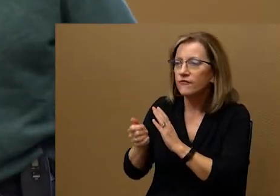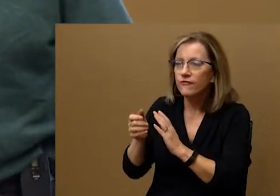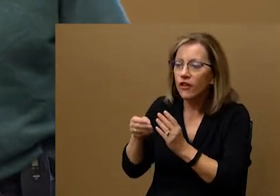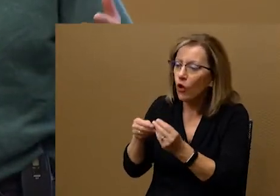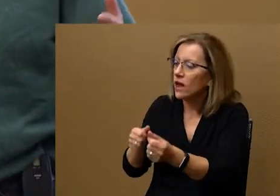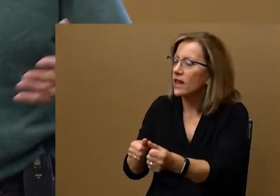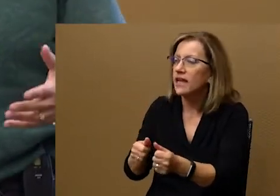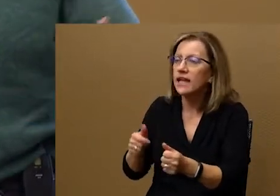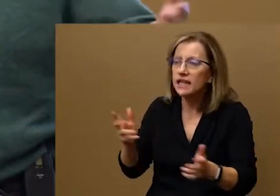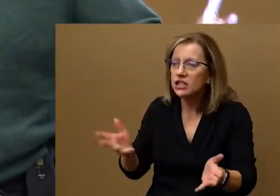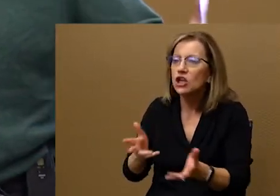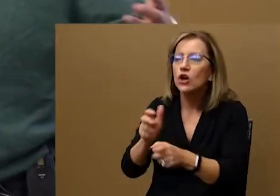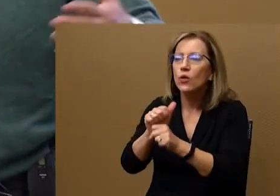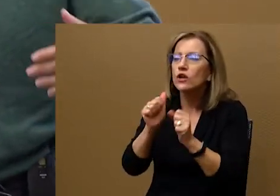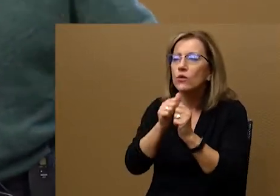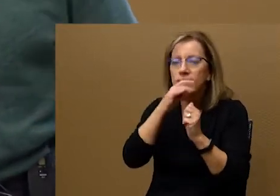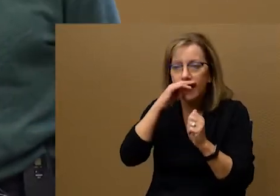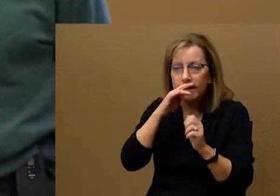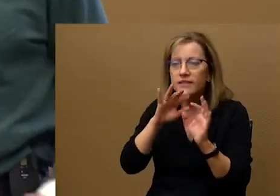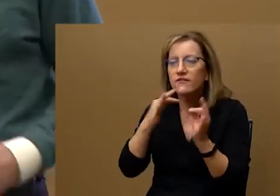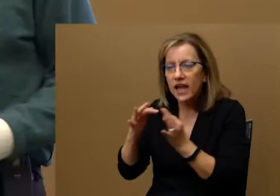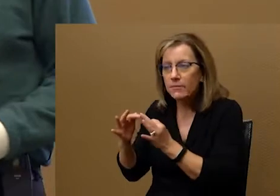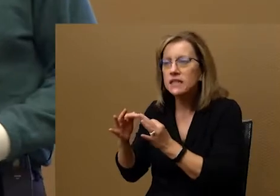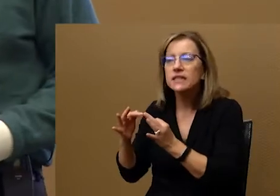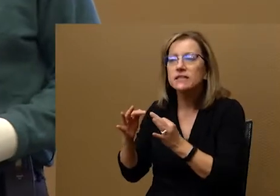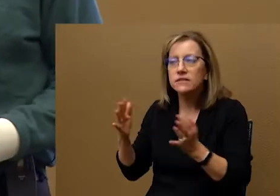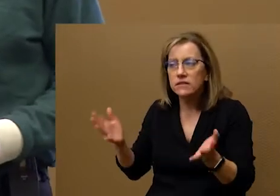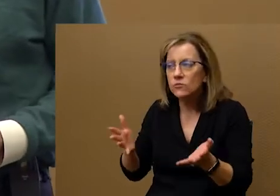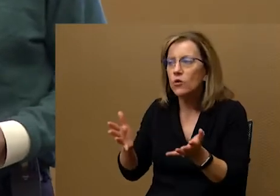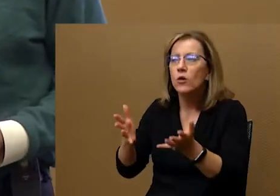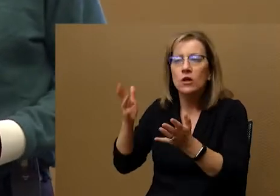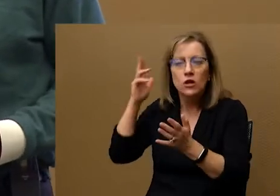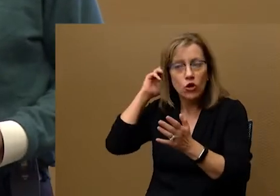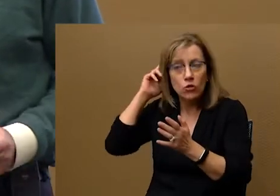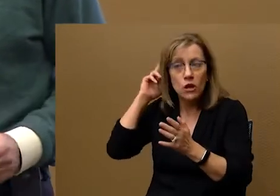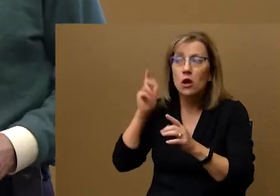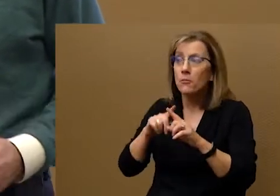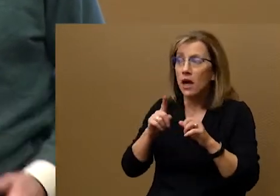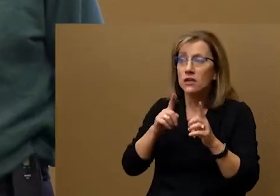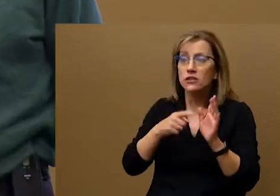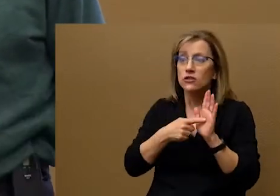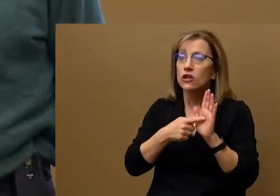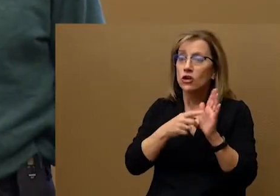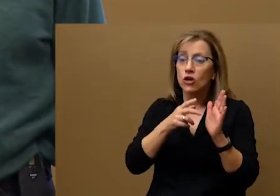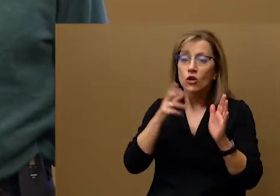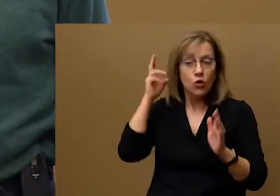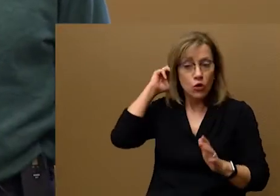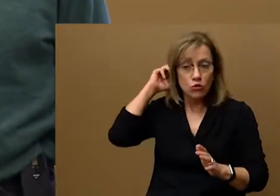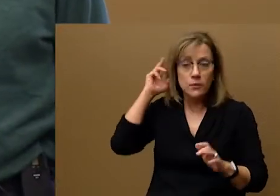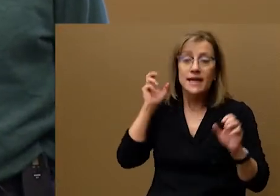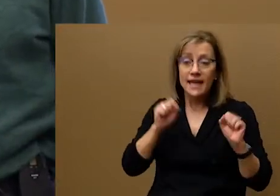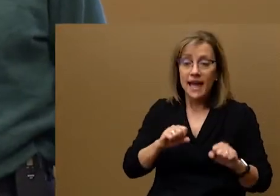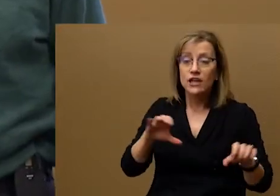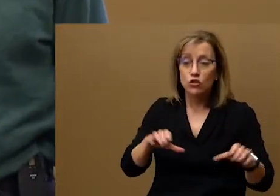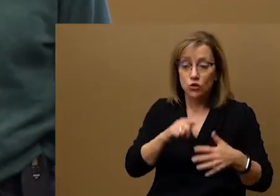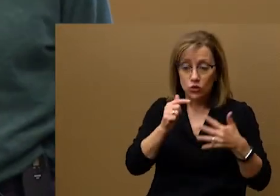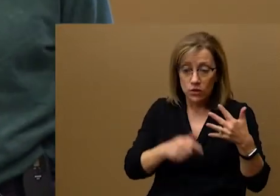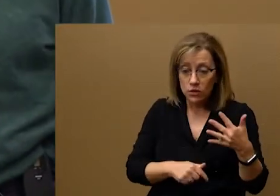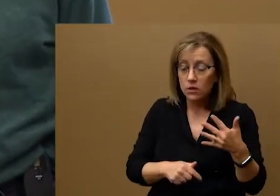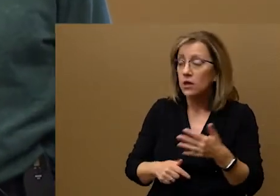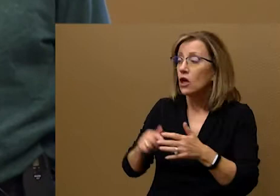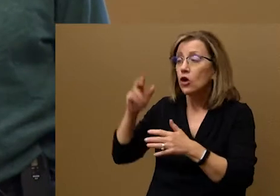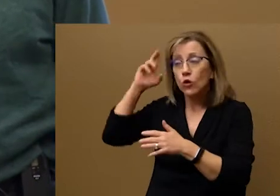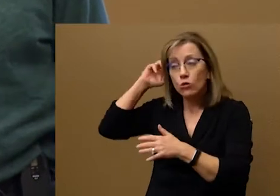working with lots of kids and families that are promoting cochlear implants. So she goes through the research about what cochlear implants can and can't